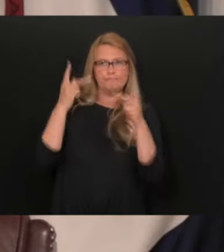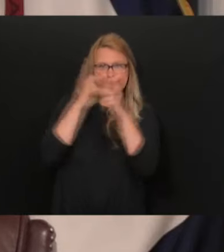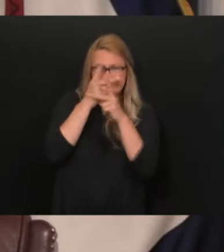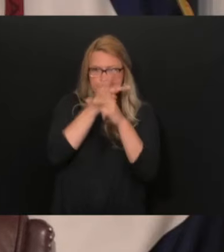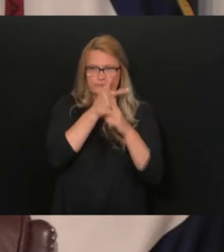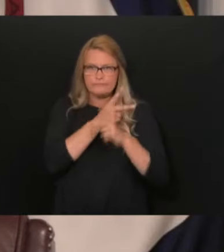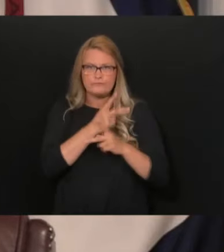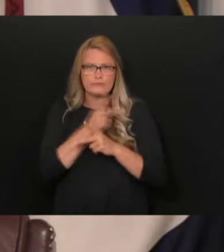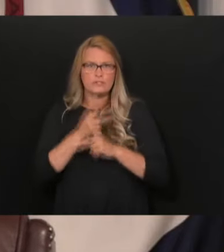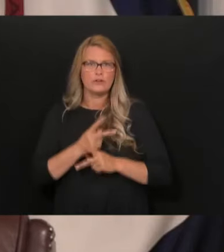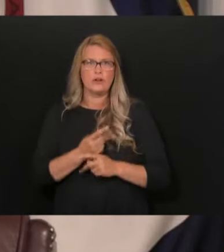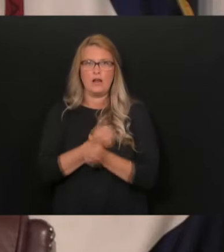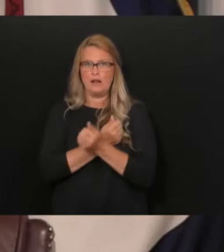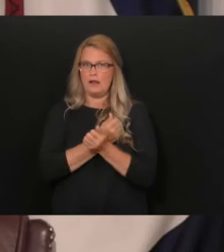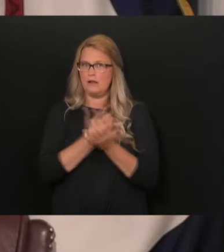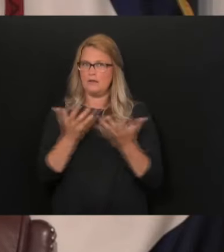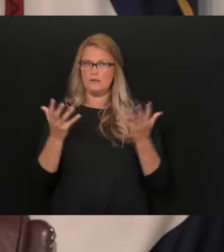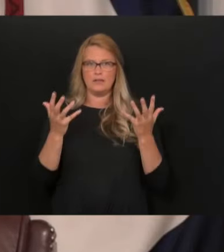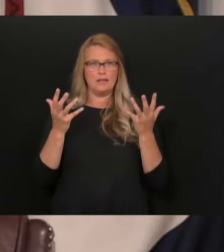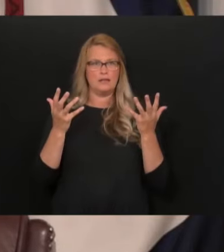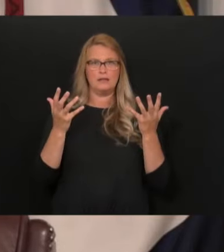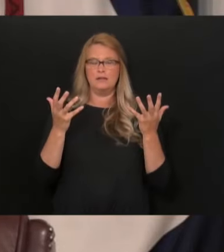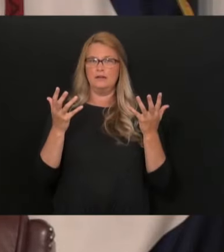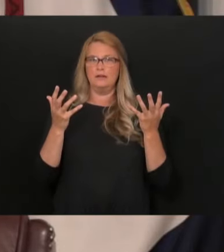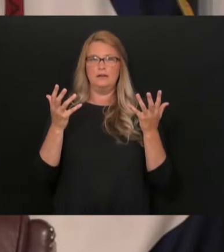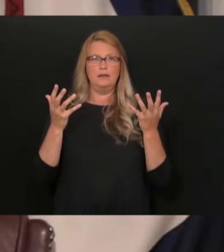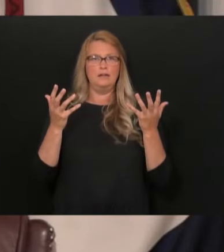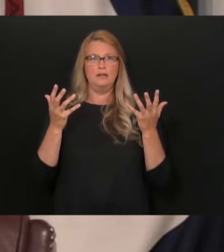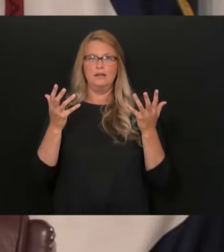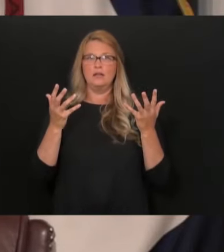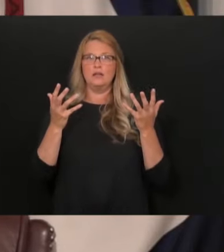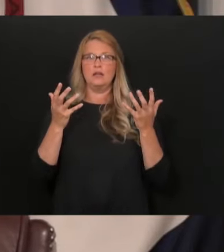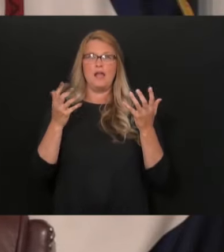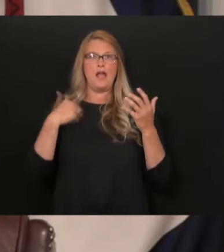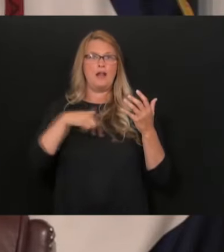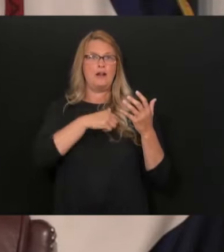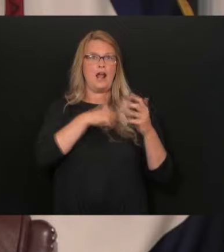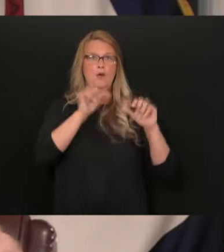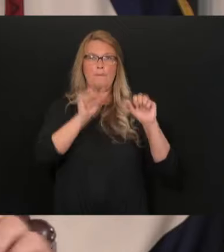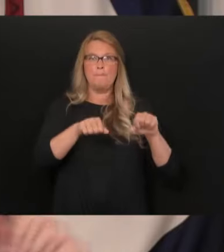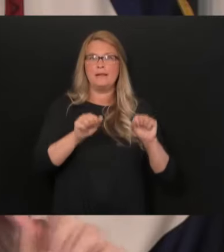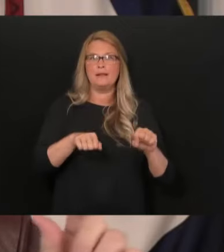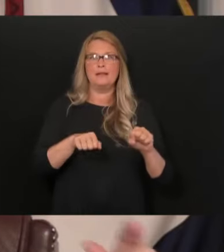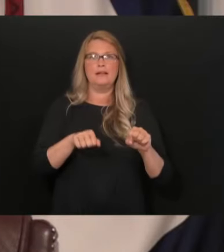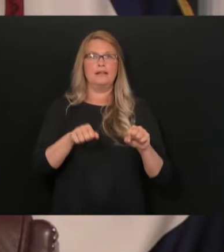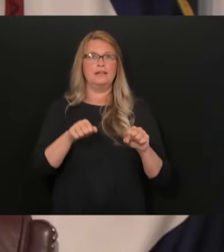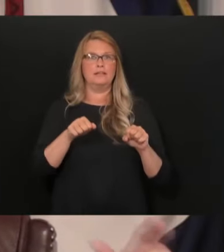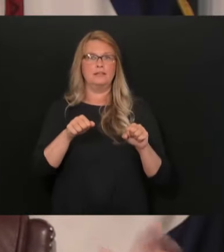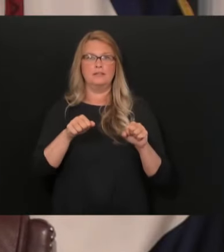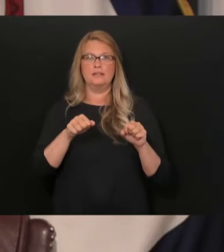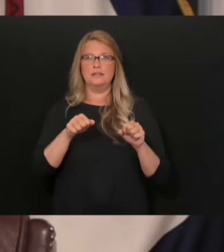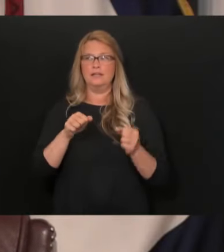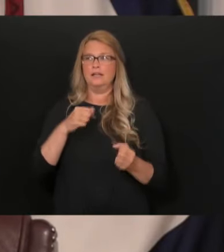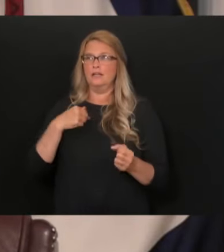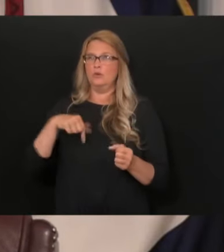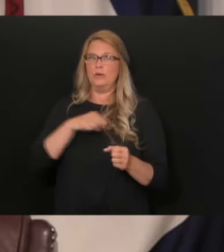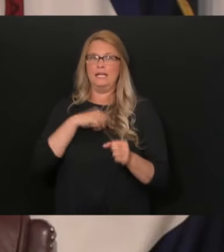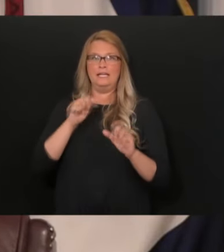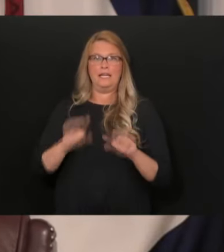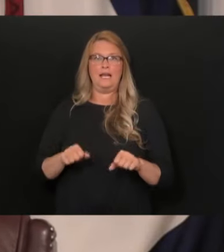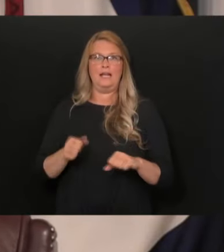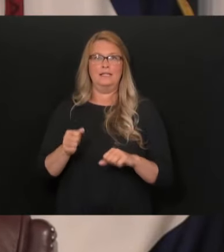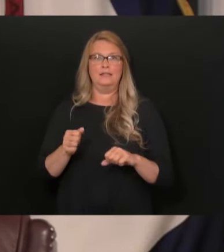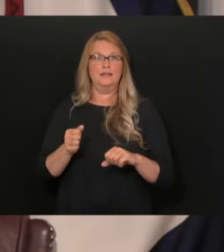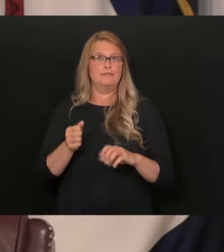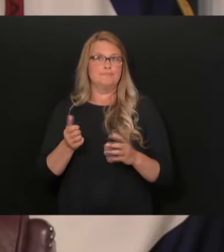whittled away at the ability to recoup expenses,